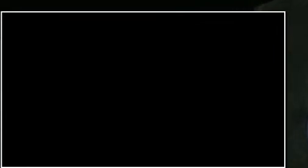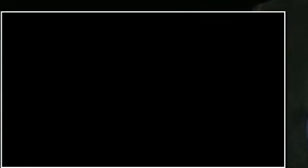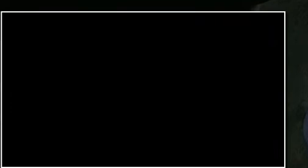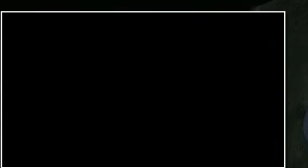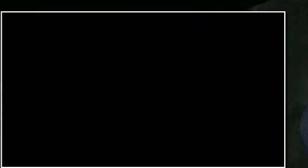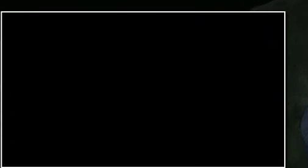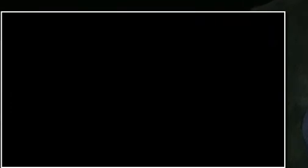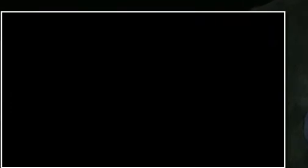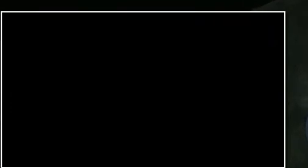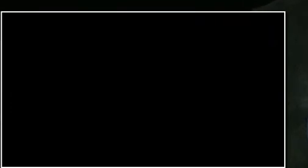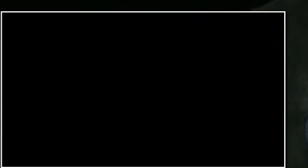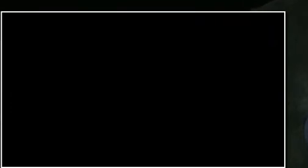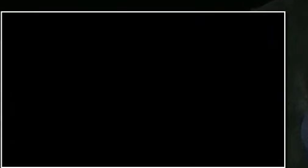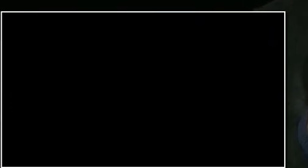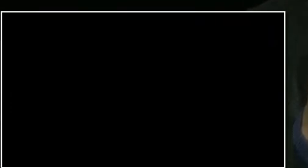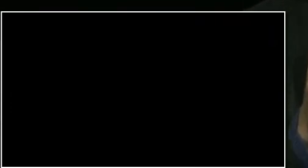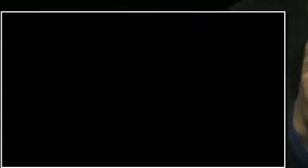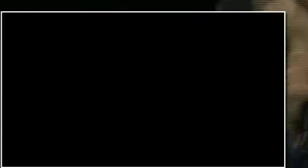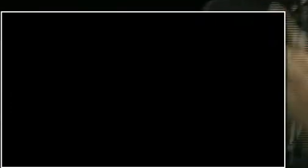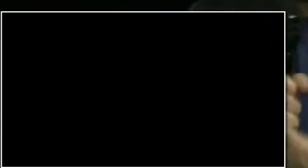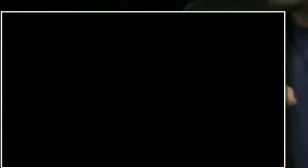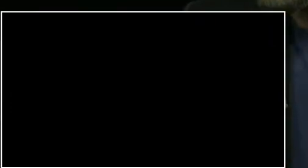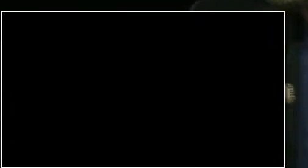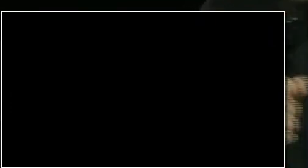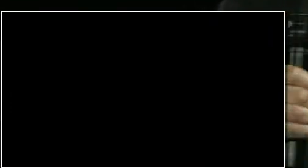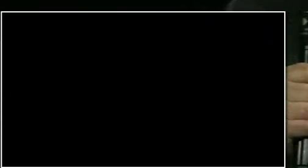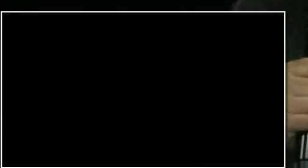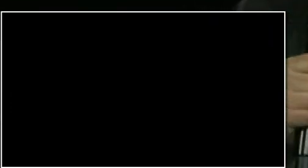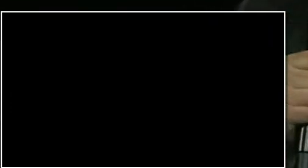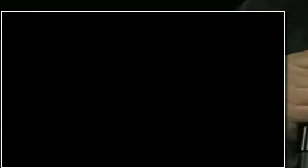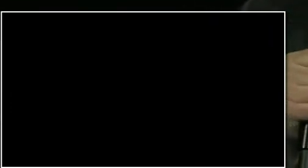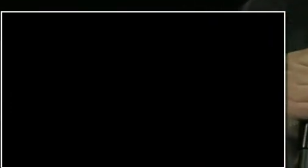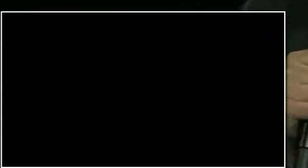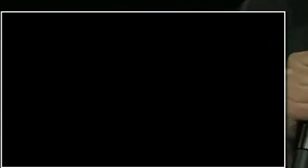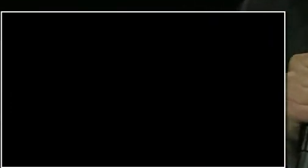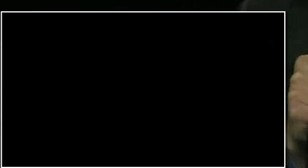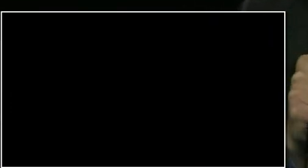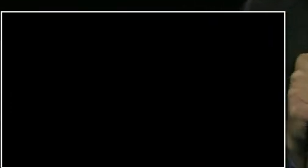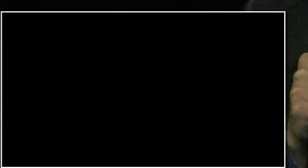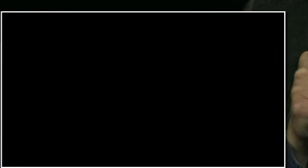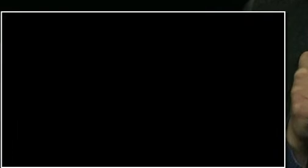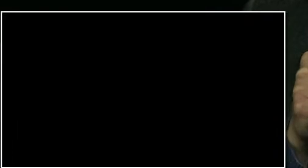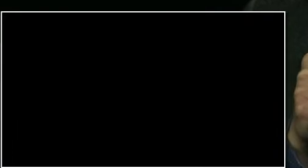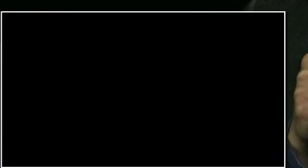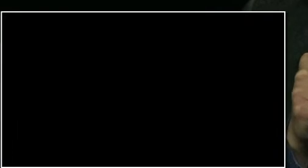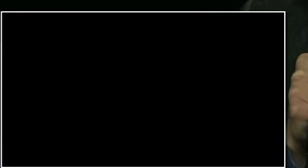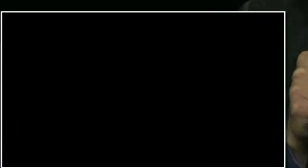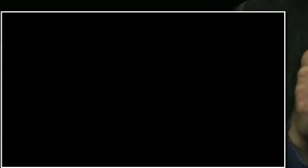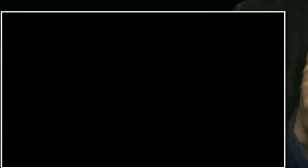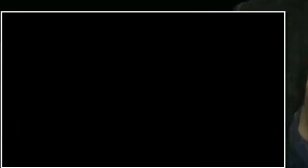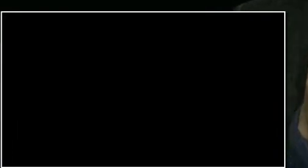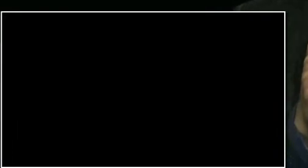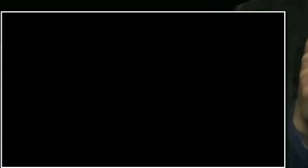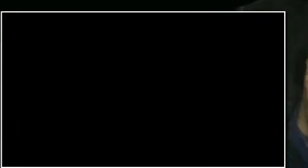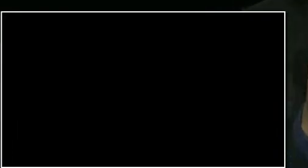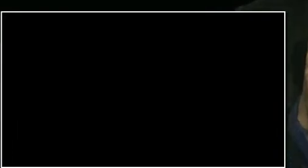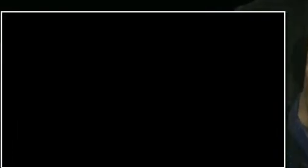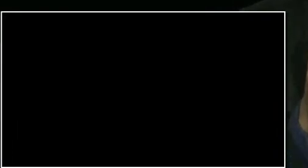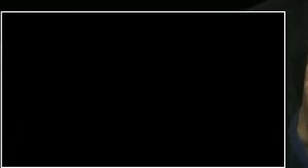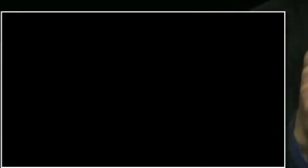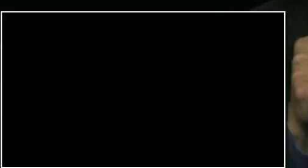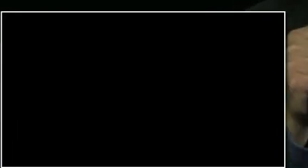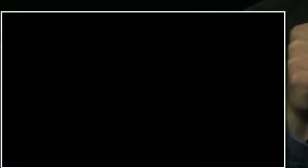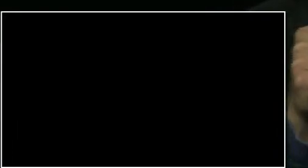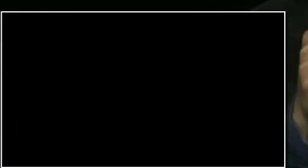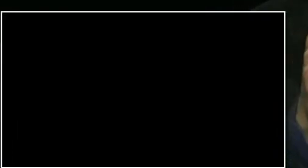because they couldn't make the sails fill convincingly. And there's one shot that is very near and dear to my heart, because they finally,